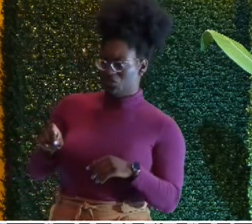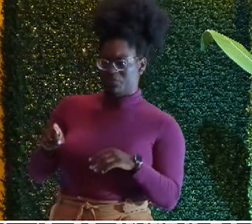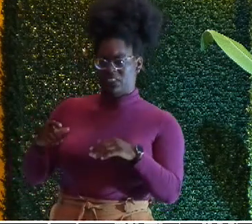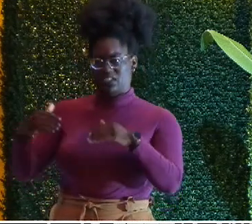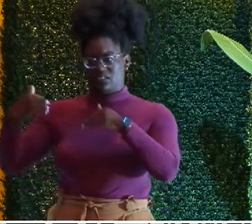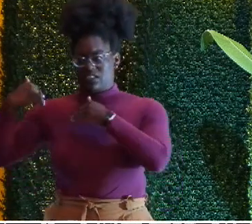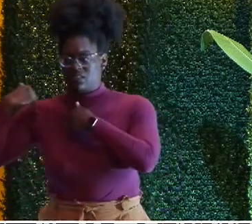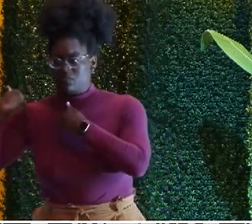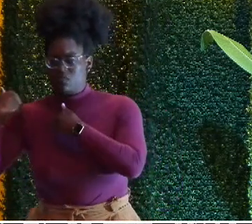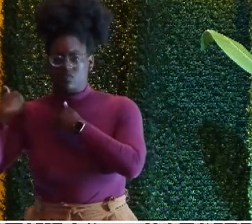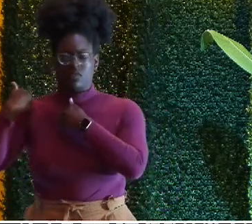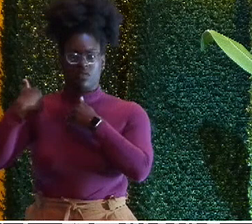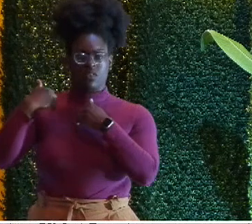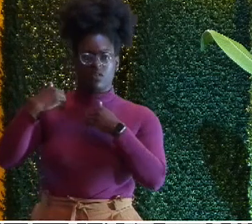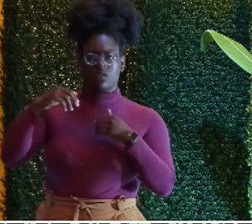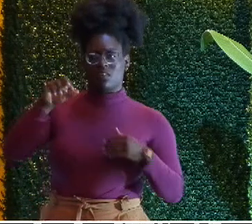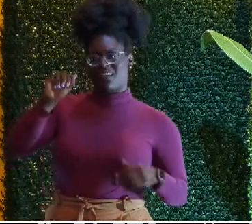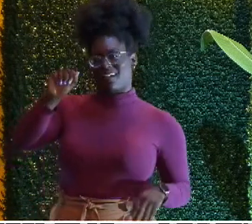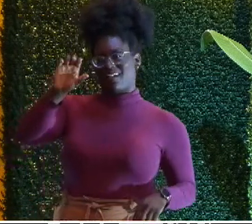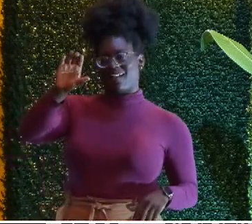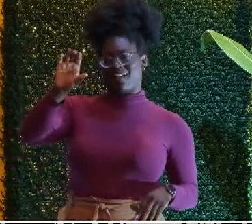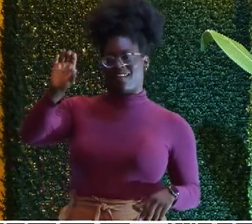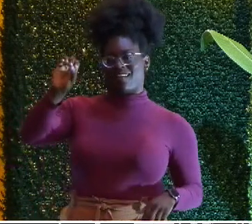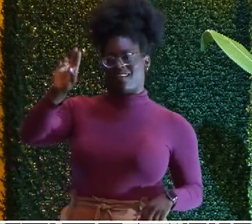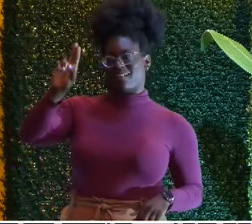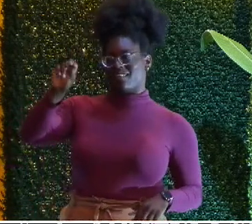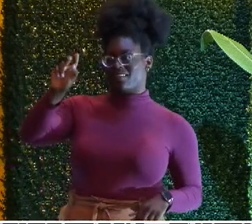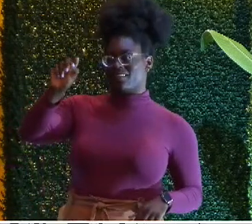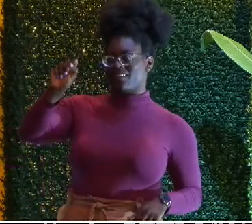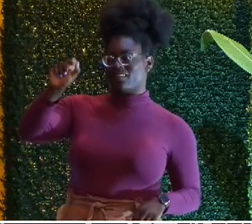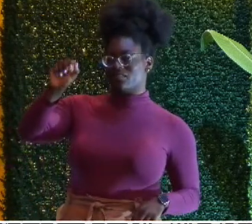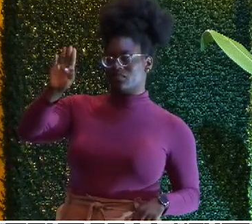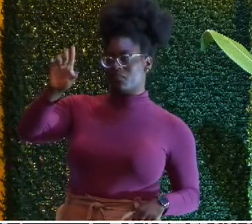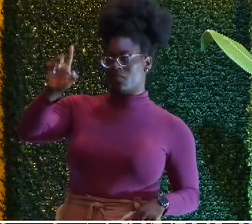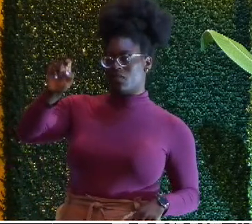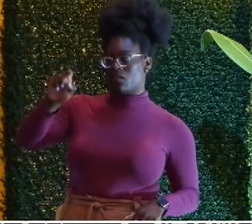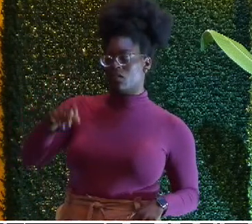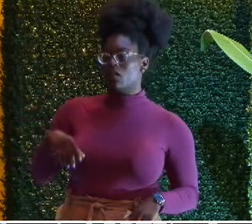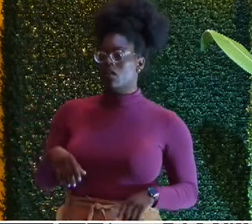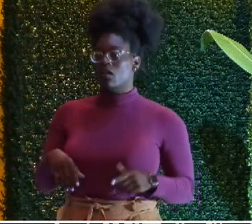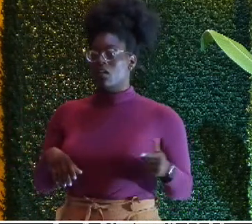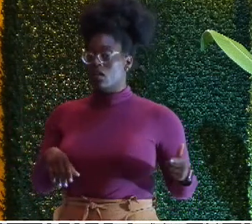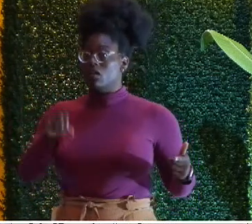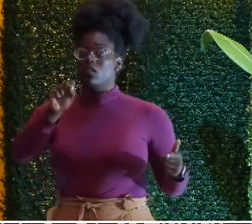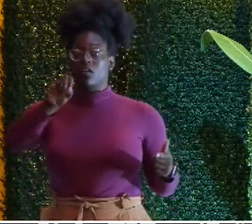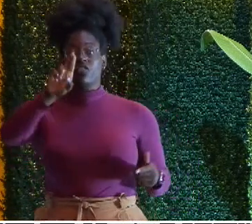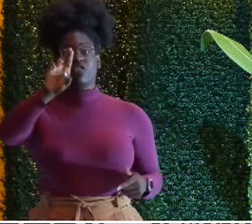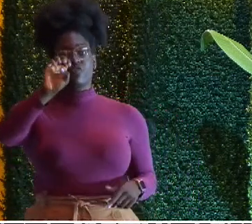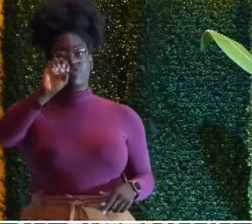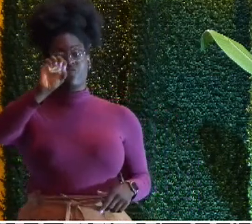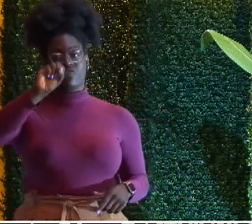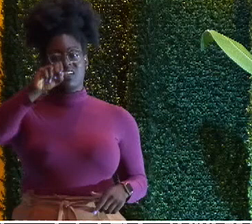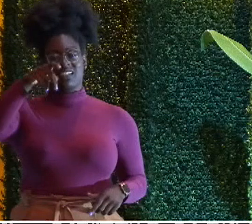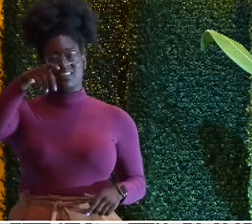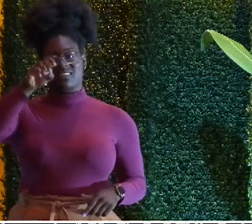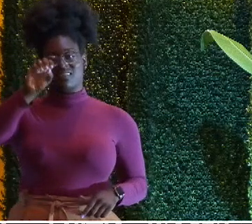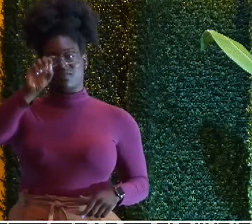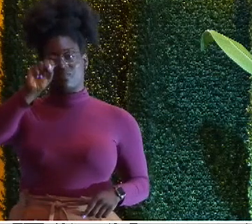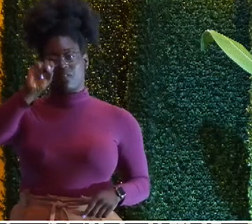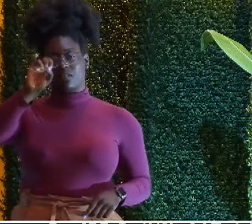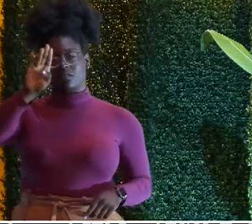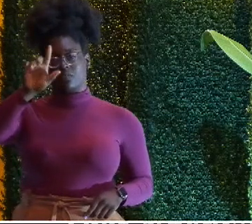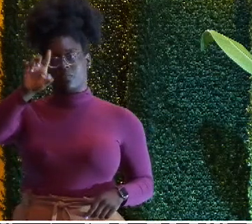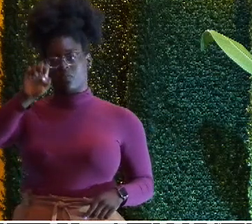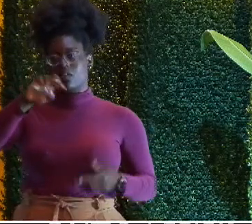accountable. Wait. But responsibility, the definition, the ability to